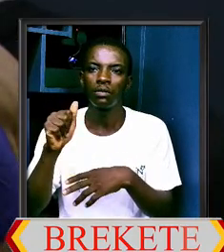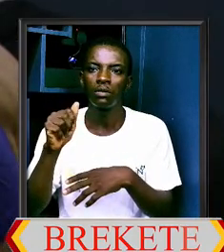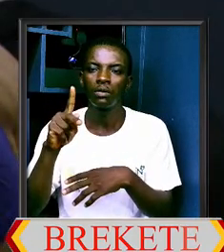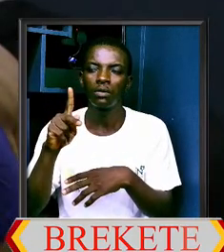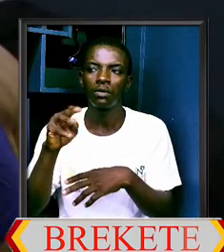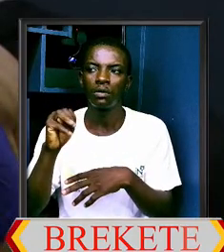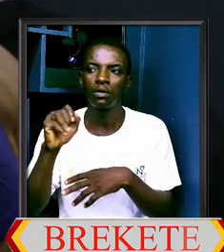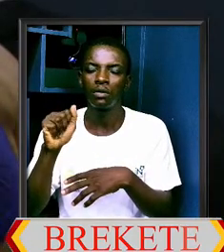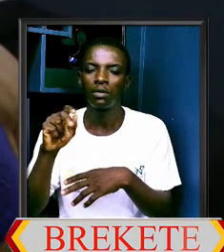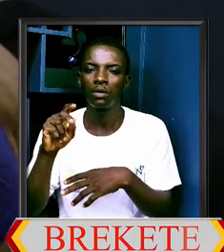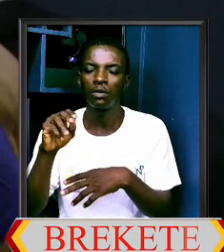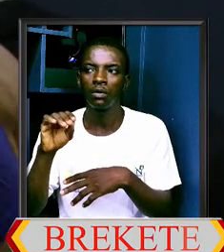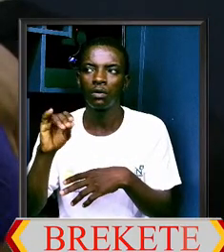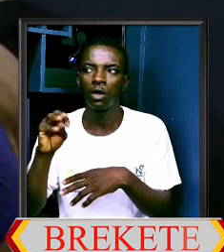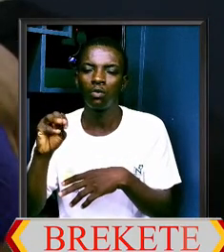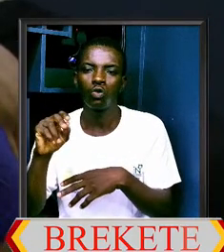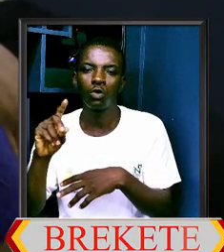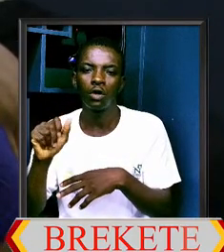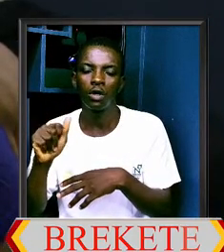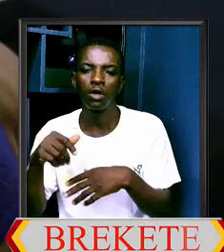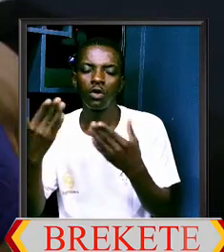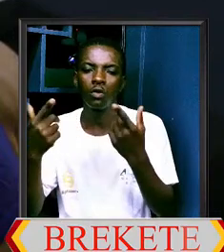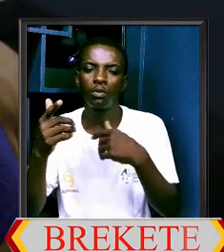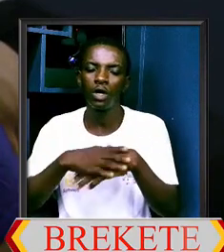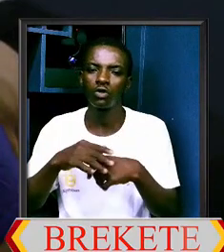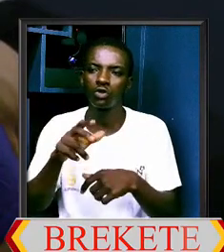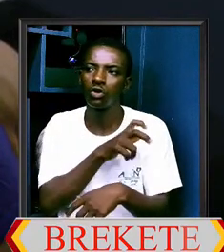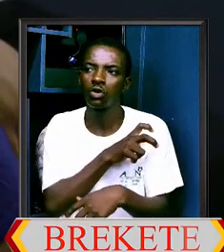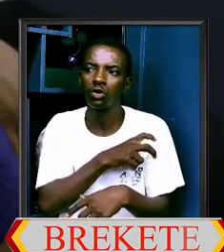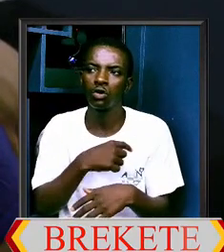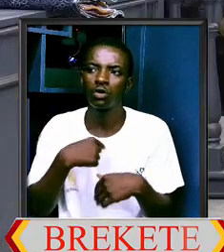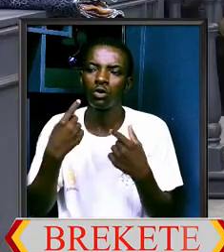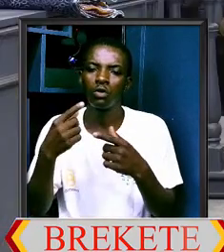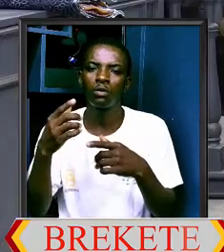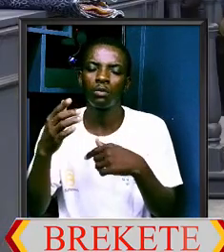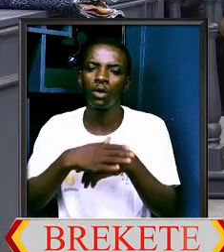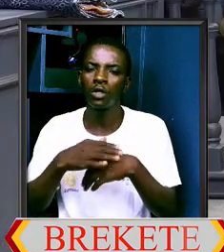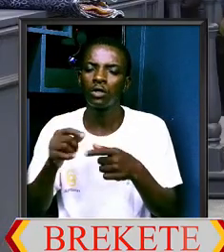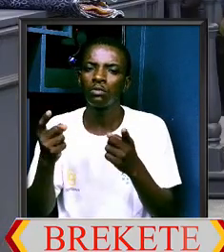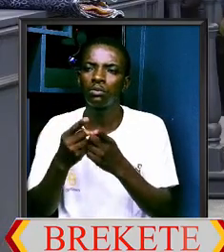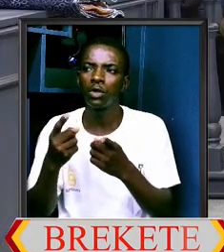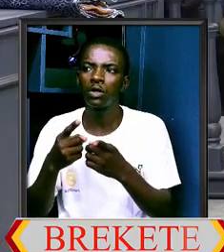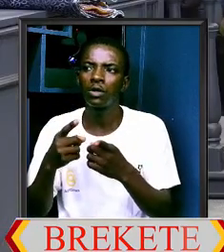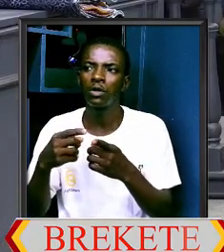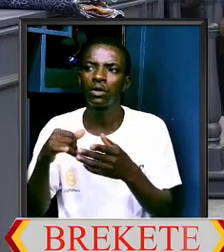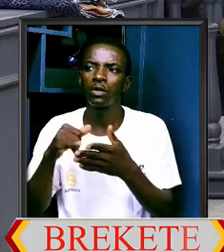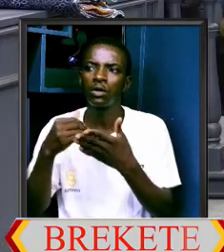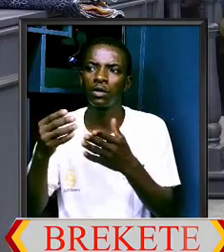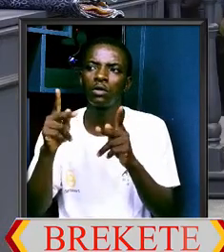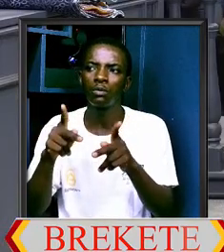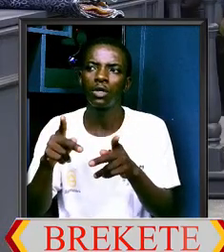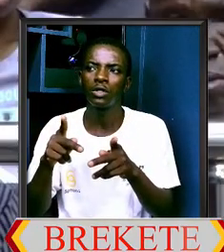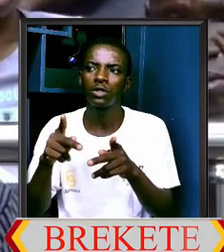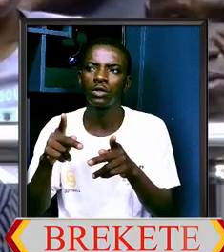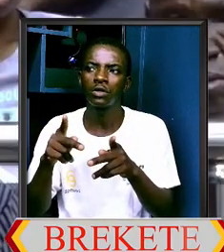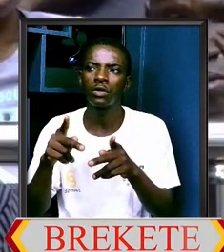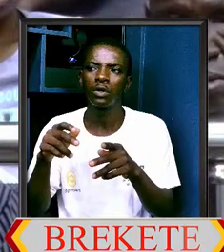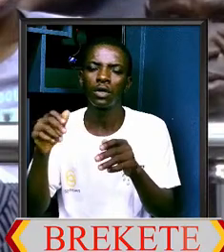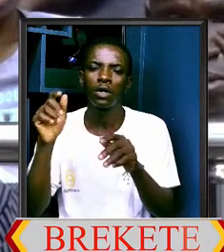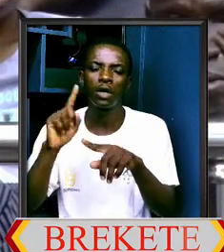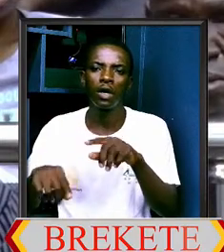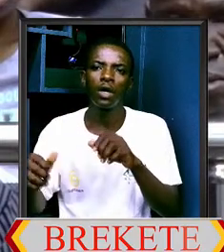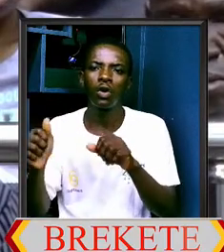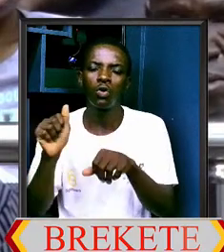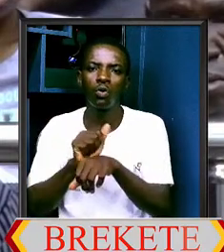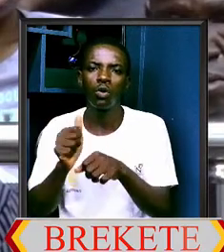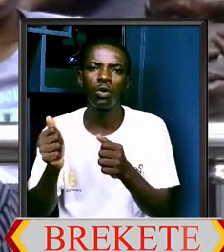Mamuda. Then I now went back to the police. The police said I should go and meet them, but that they should give me the person account. They cannot work with